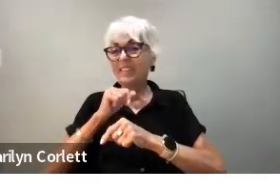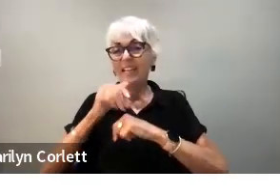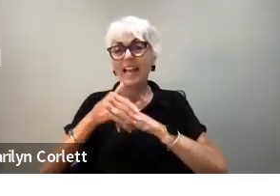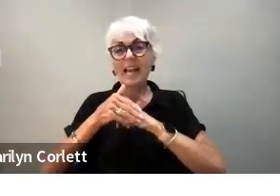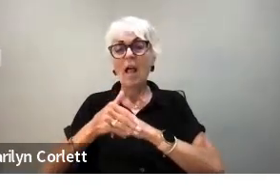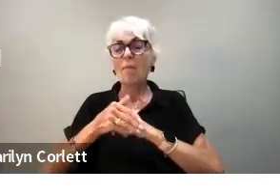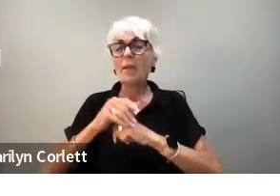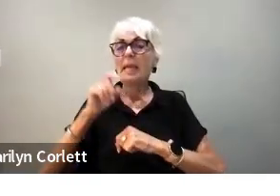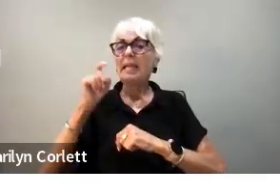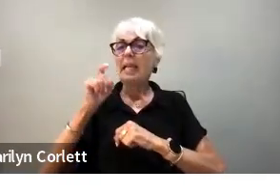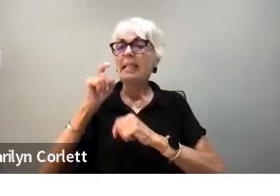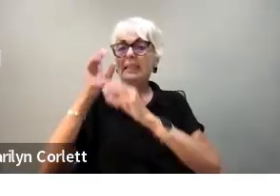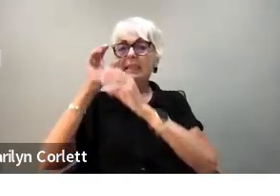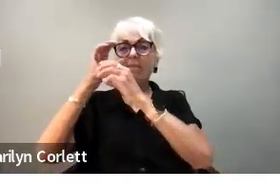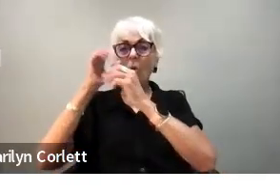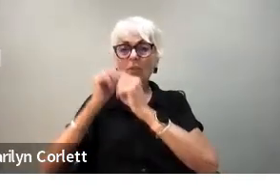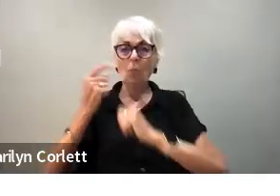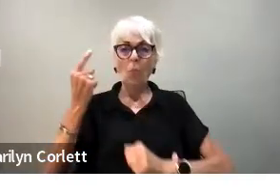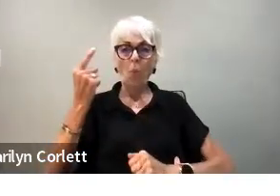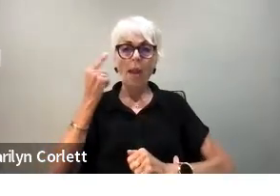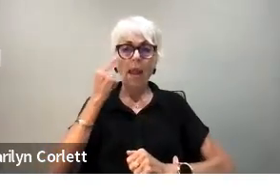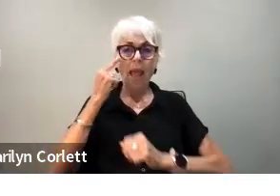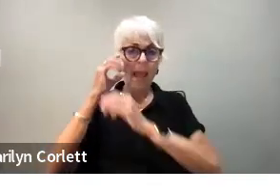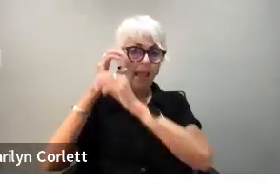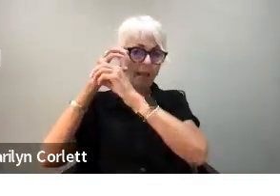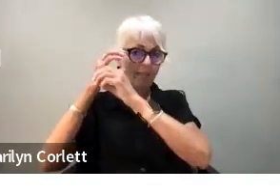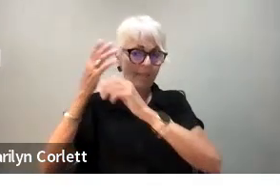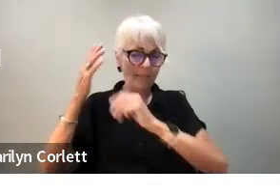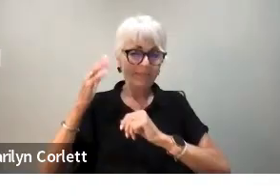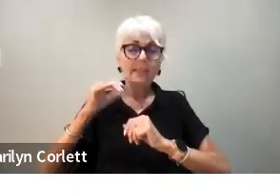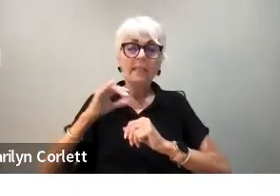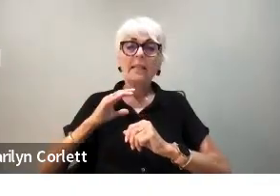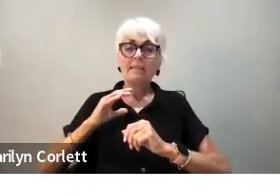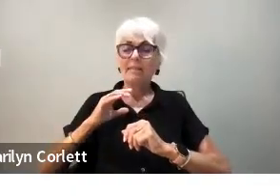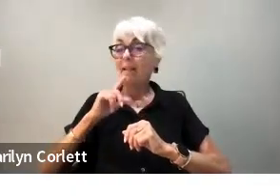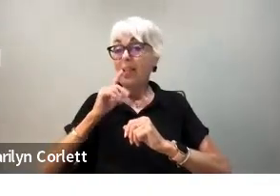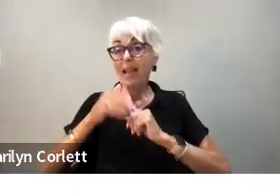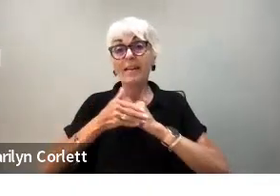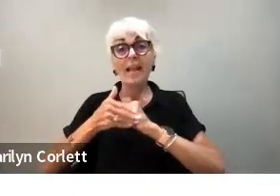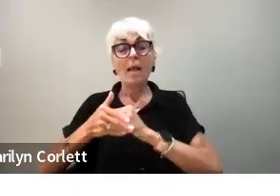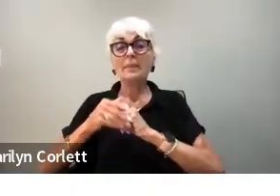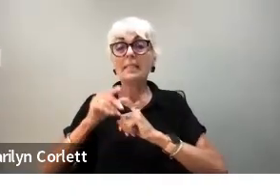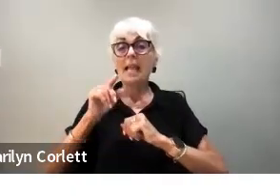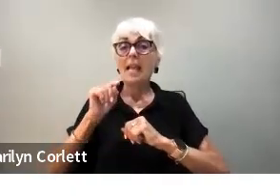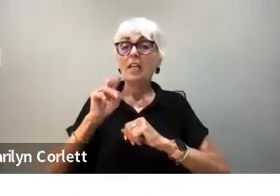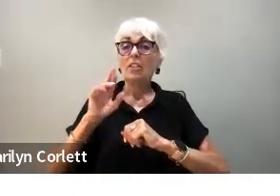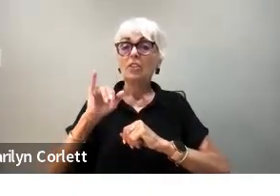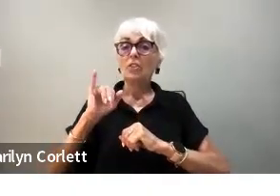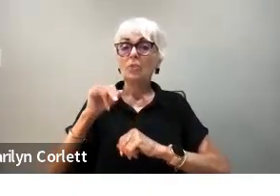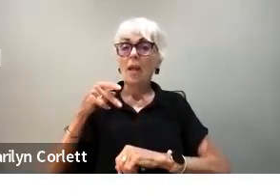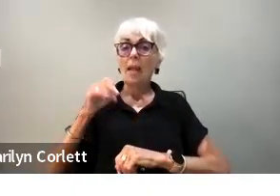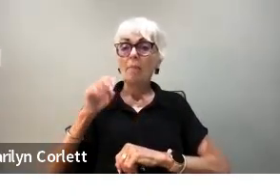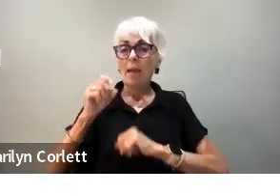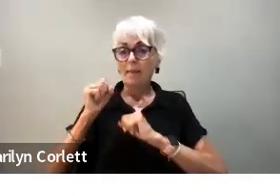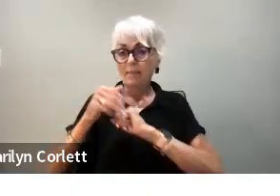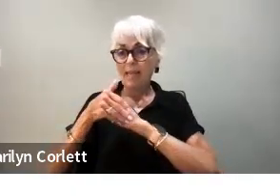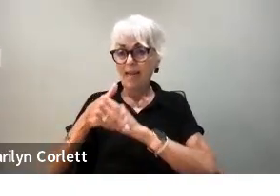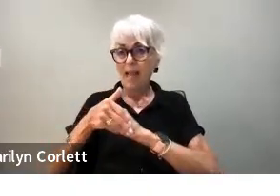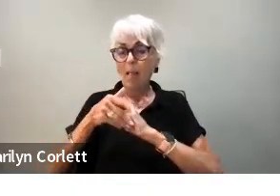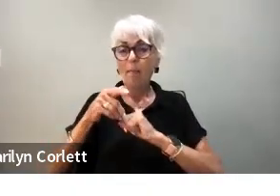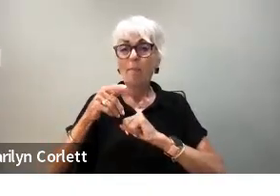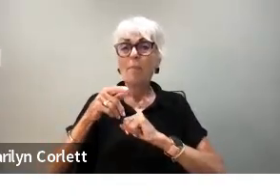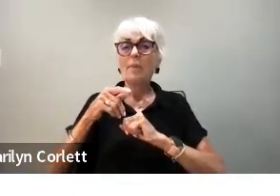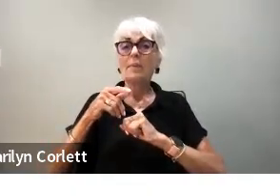with one eye. So this is extremely helpful for her. And then a tripod can be helpful for folks to just kind of keep